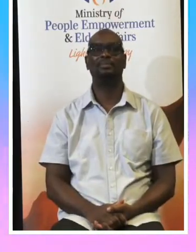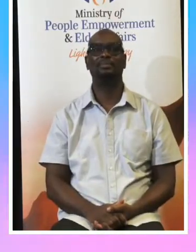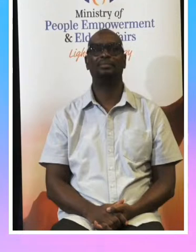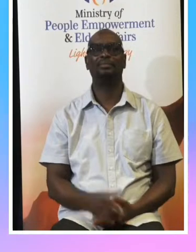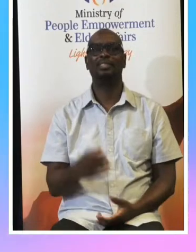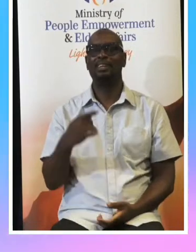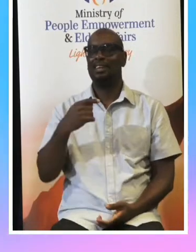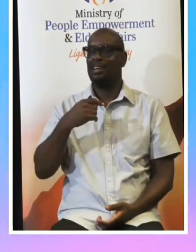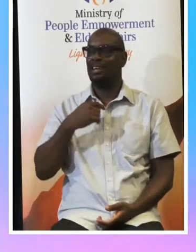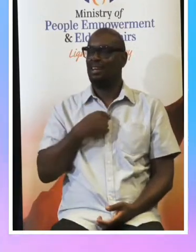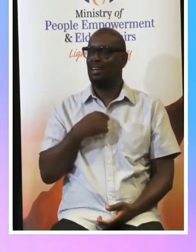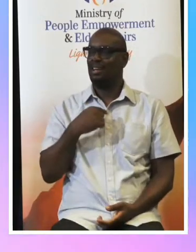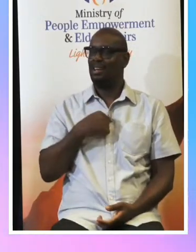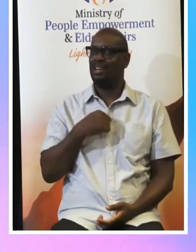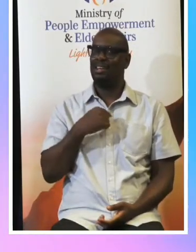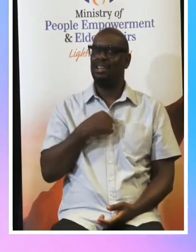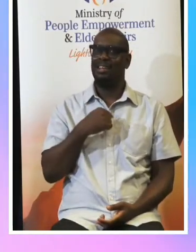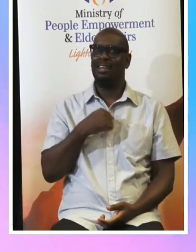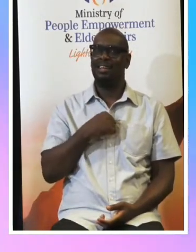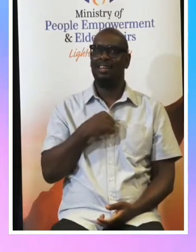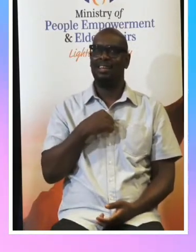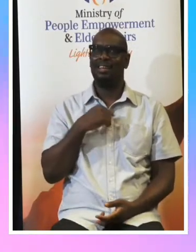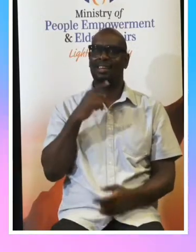I cried during my